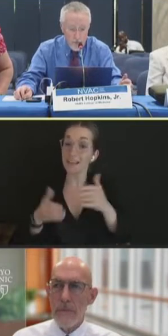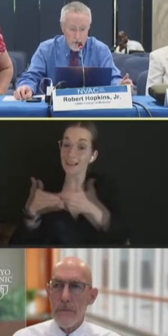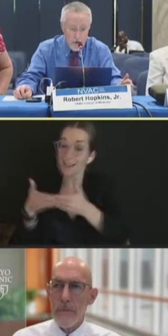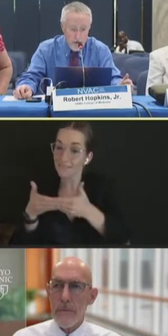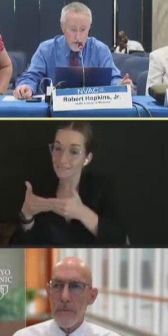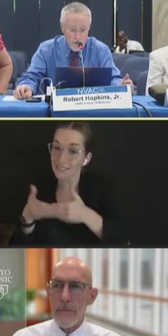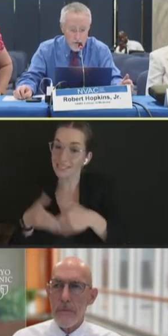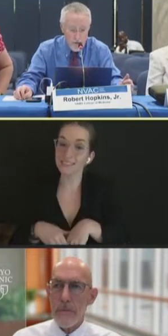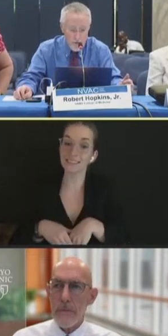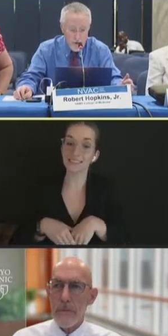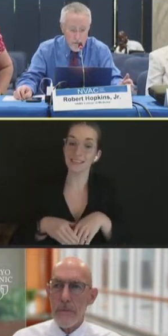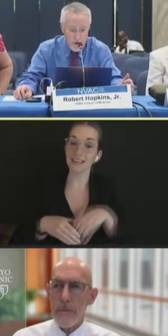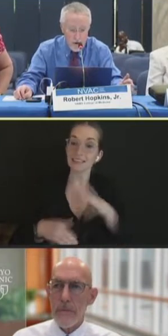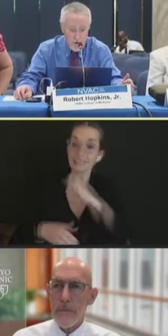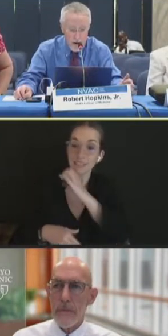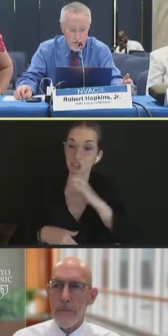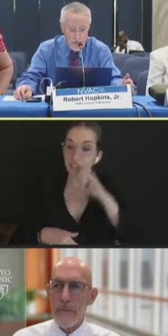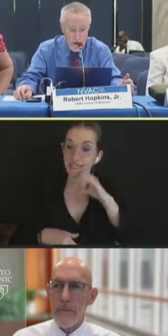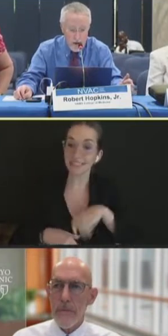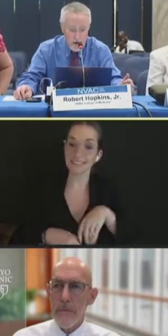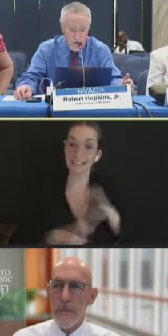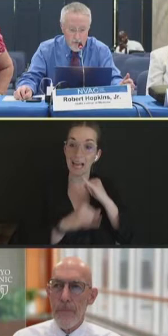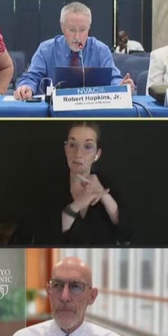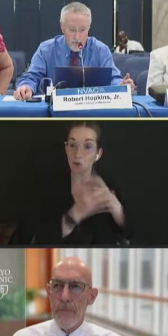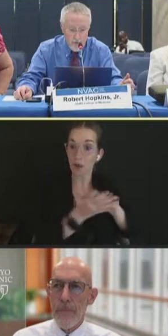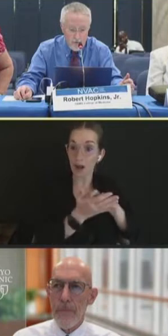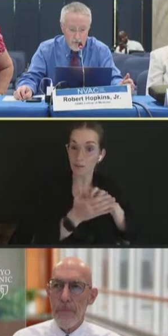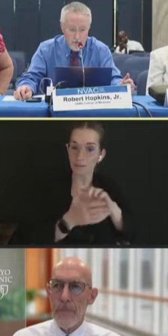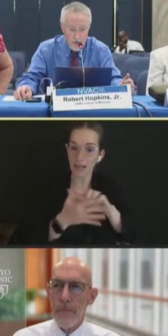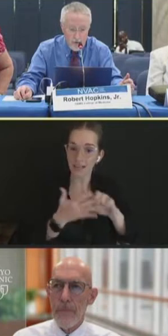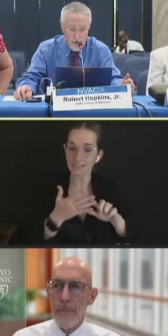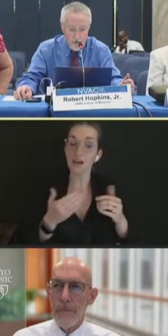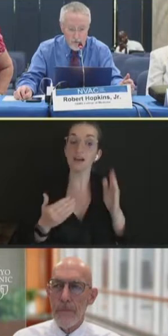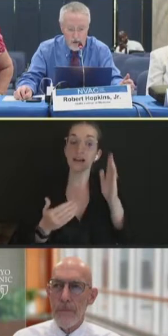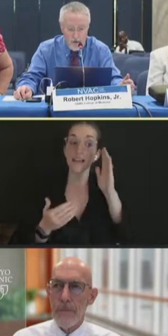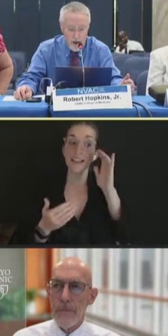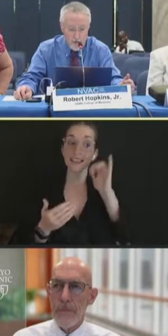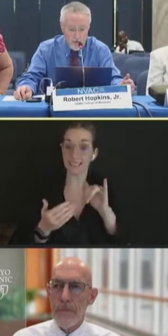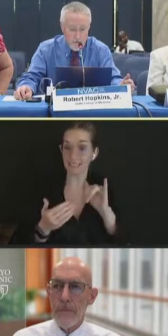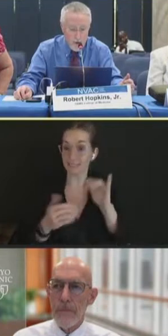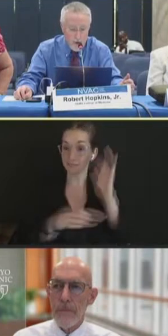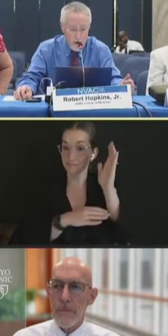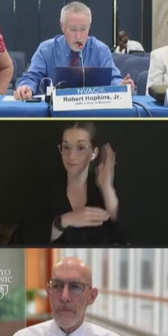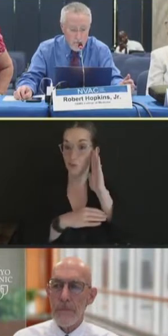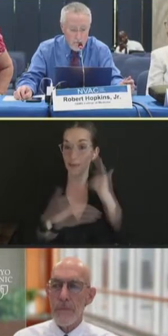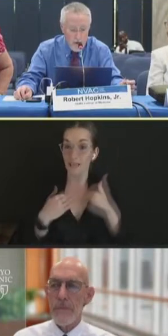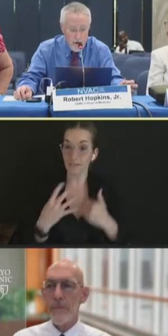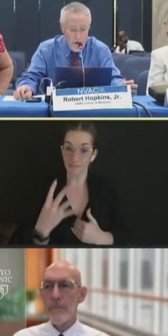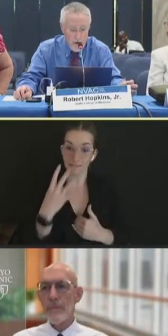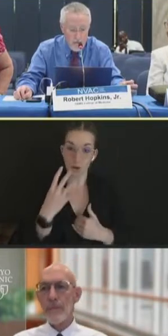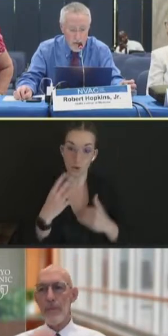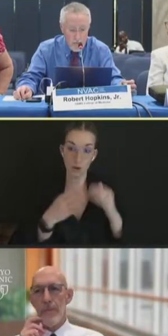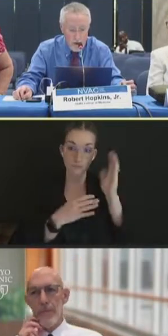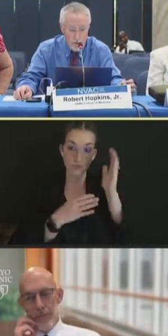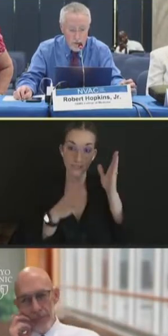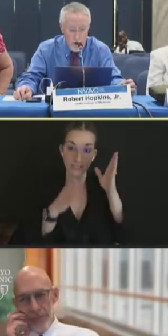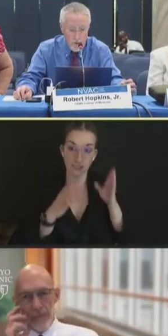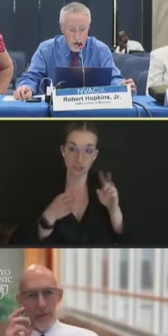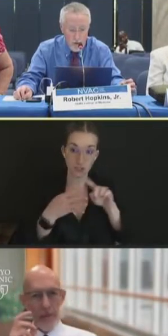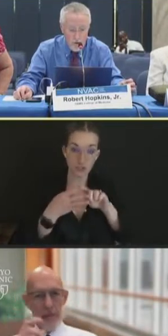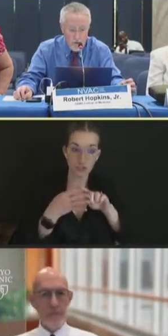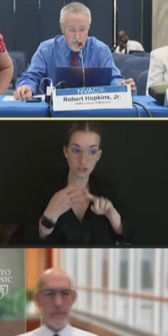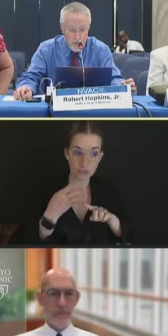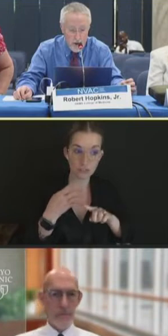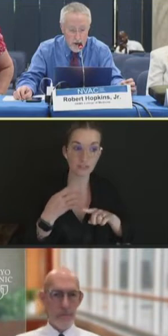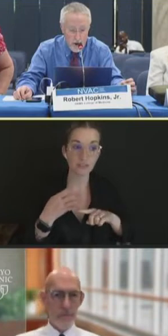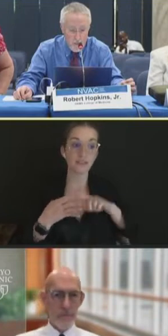4 speakers. First will be Dr. James Main from the Pharmaceutical Research and Manufacturers of America, followed by Dr. Greg